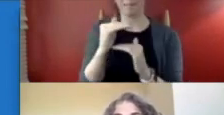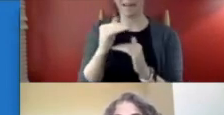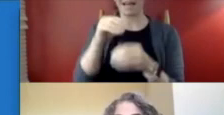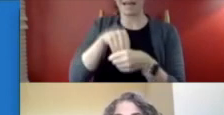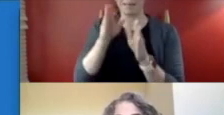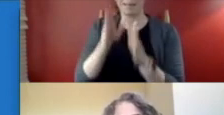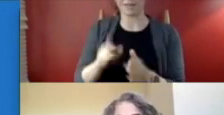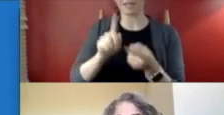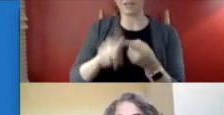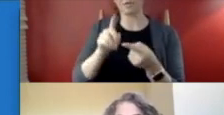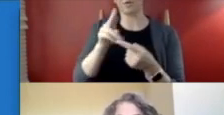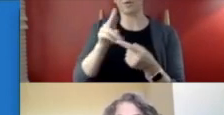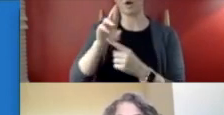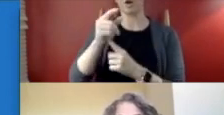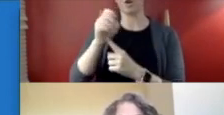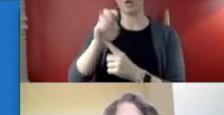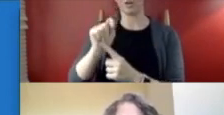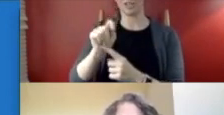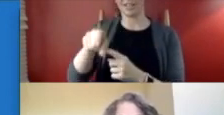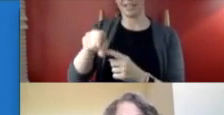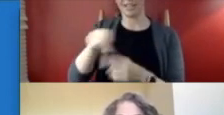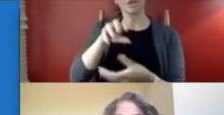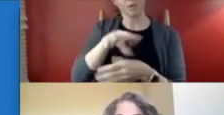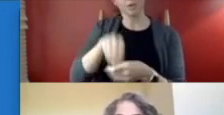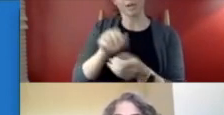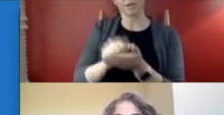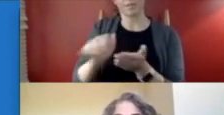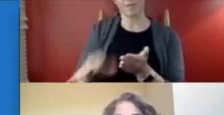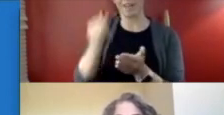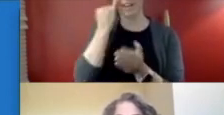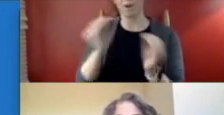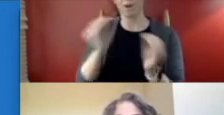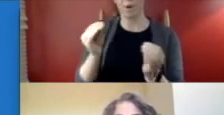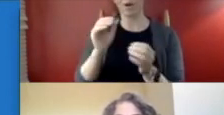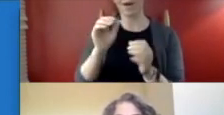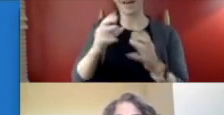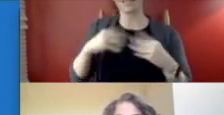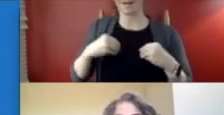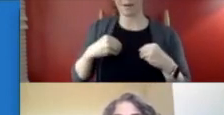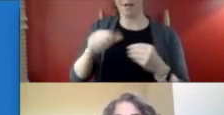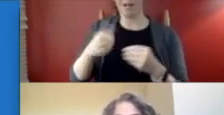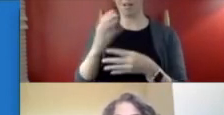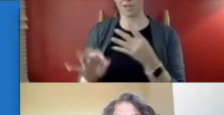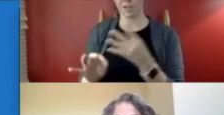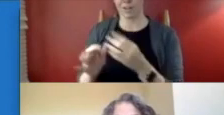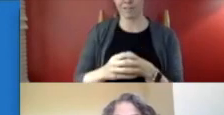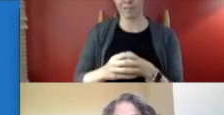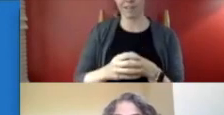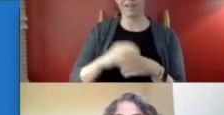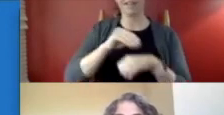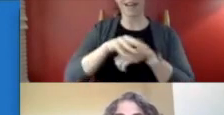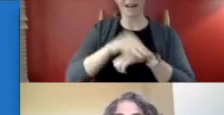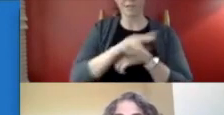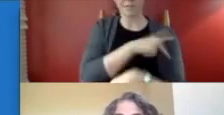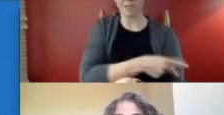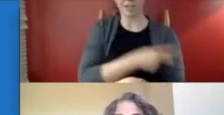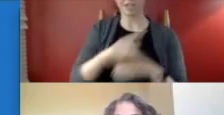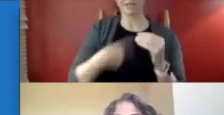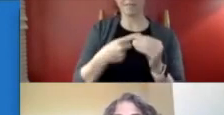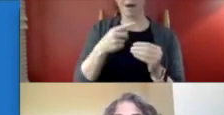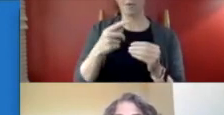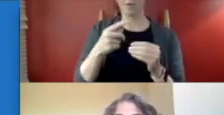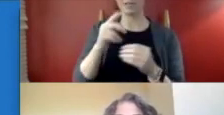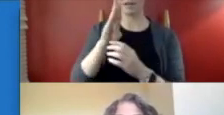there was no acceptable alternative. At those times, these facilities counseled patients about bridging methods when the reason for removal